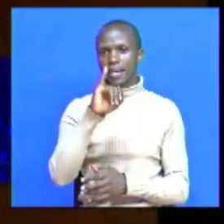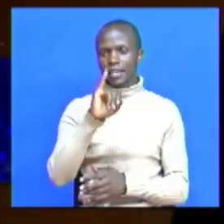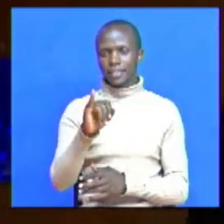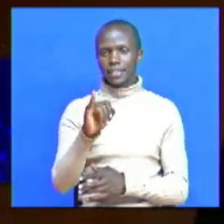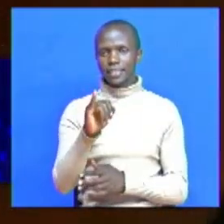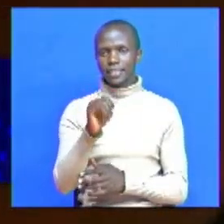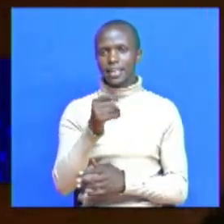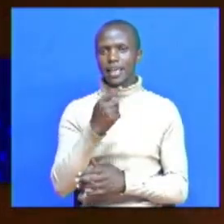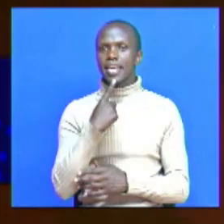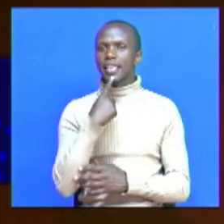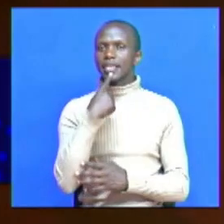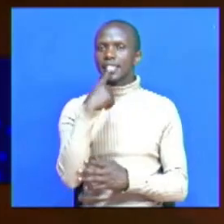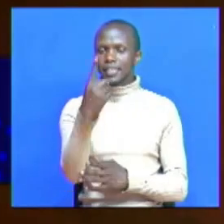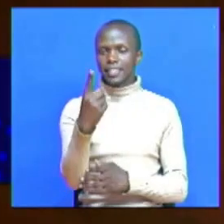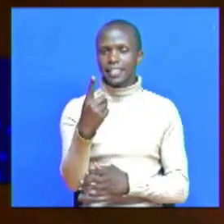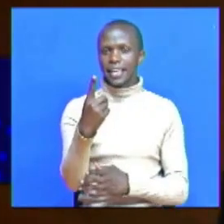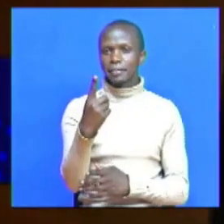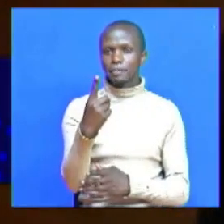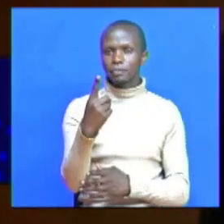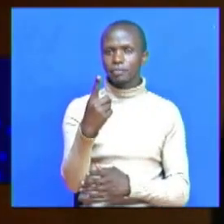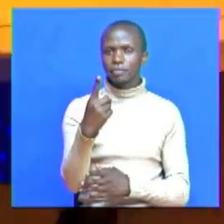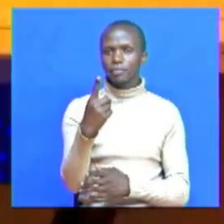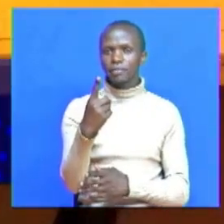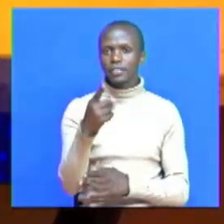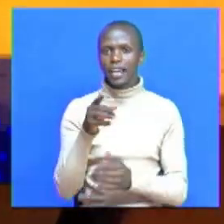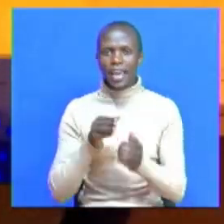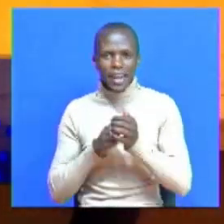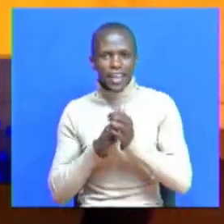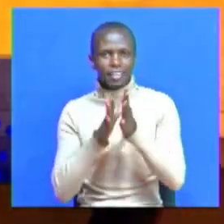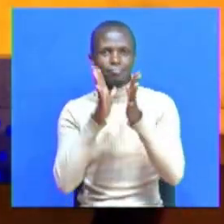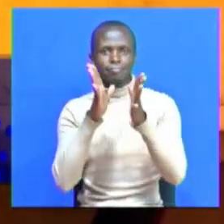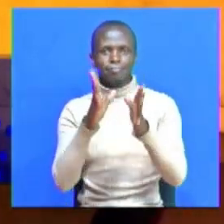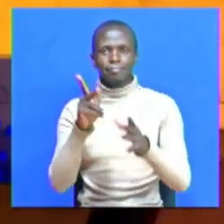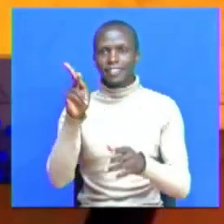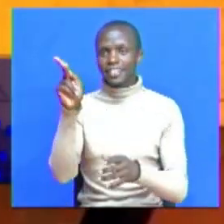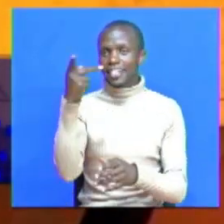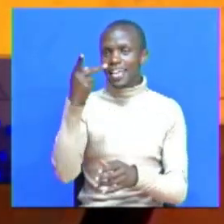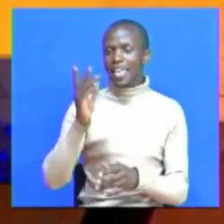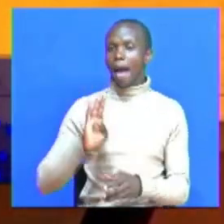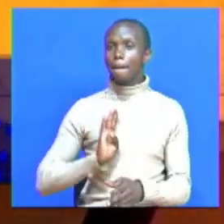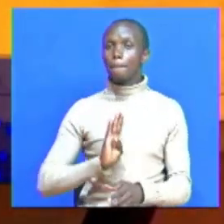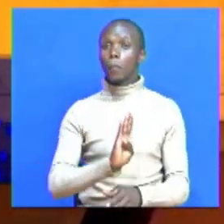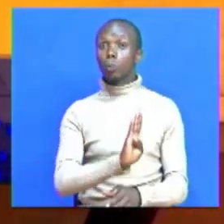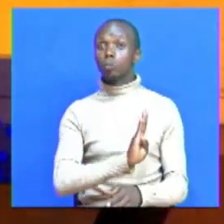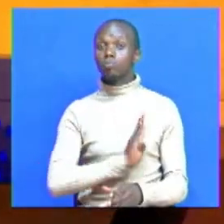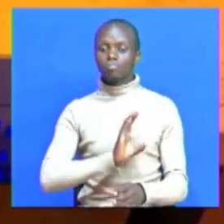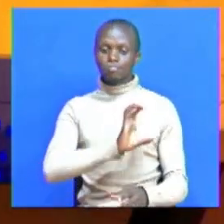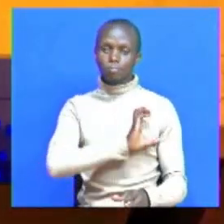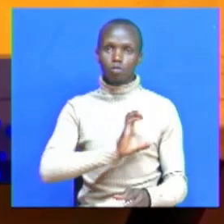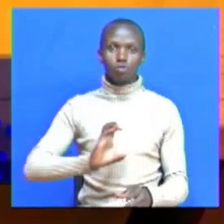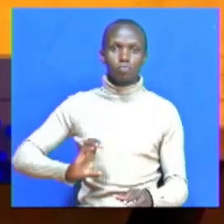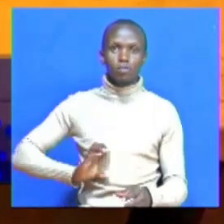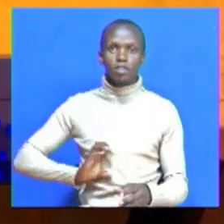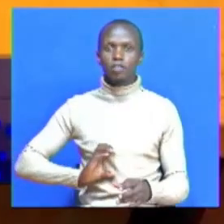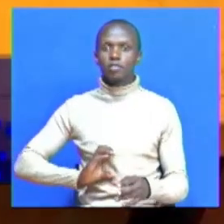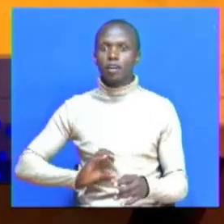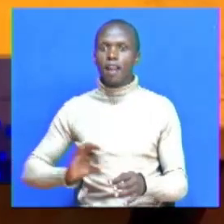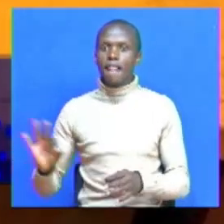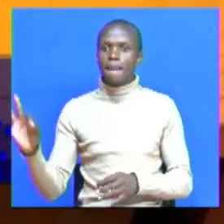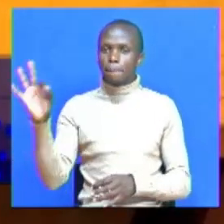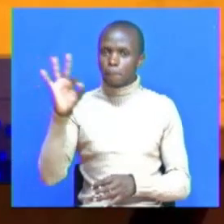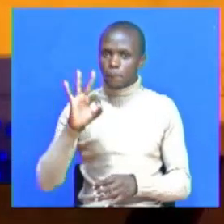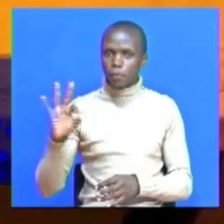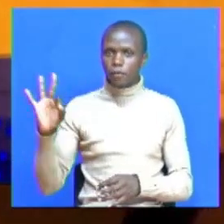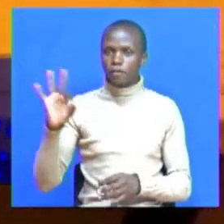Youth Affairs Secretary Raymond Ucheng, directed Kenya Film Classification Board and Kenya Film Commission to have a memorandum of understanding